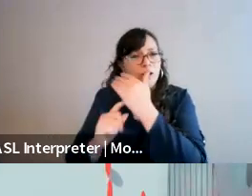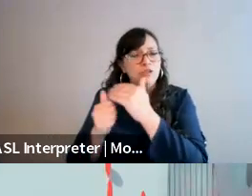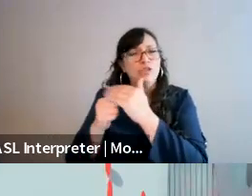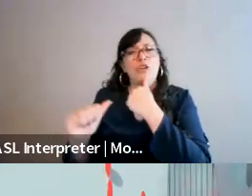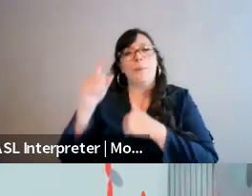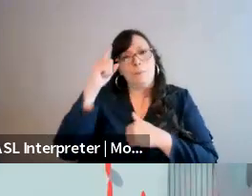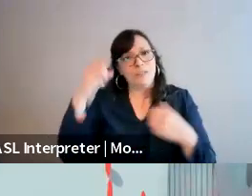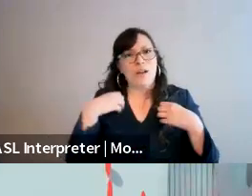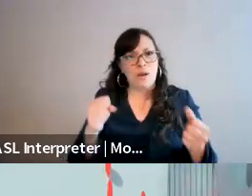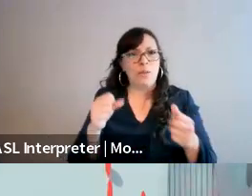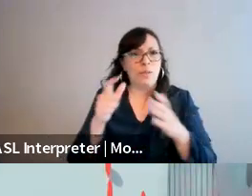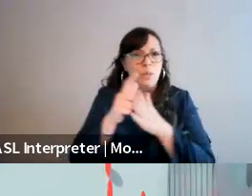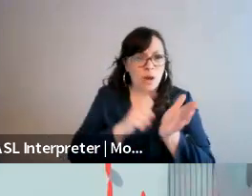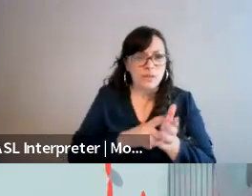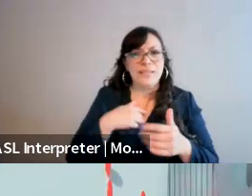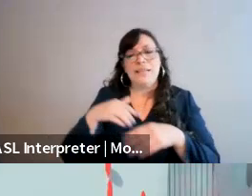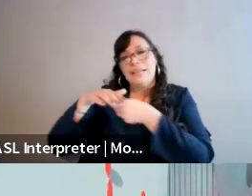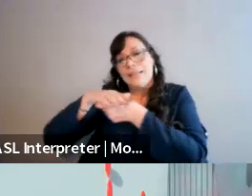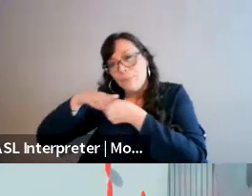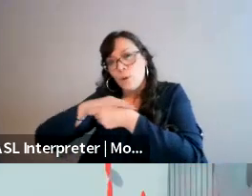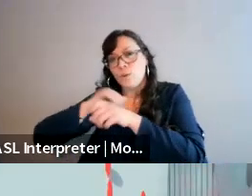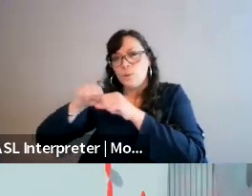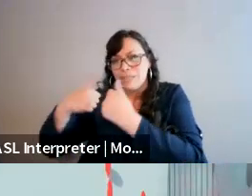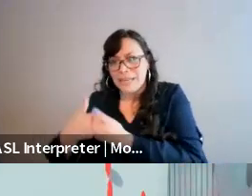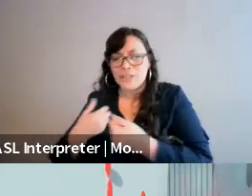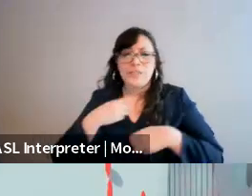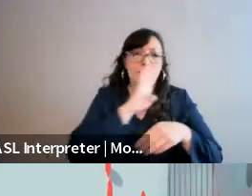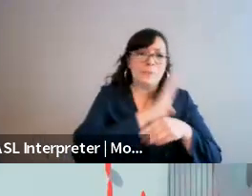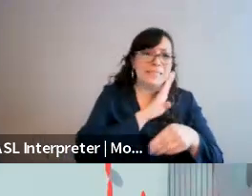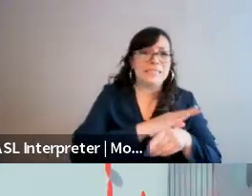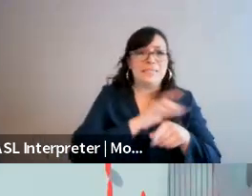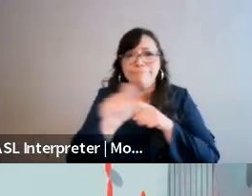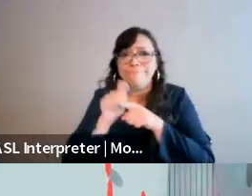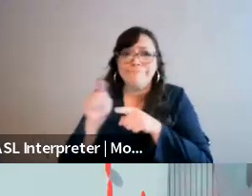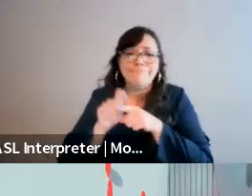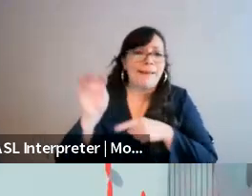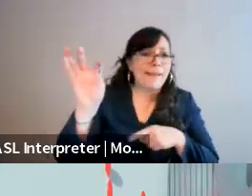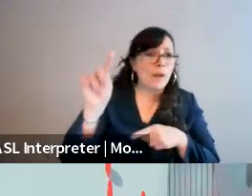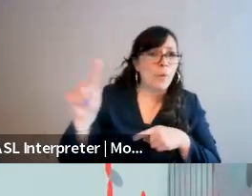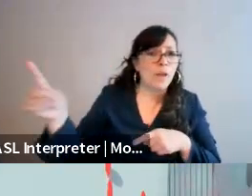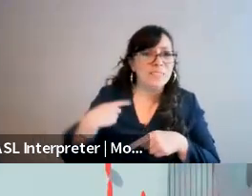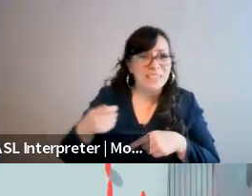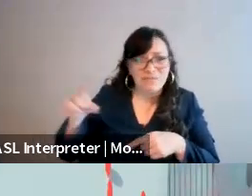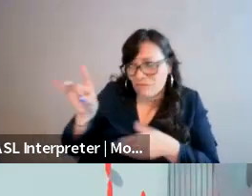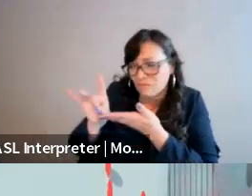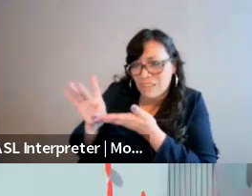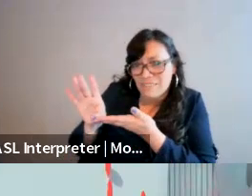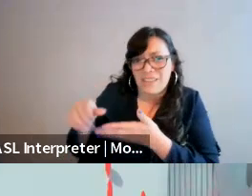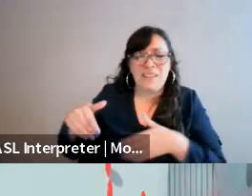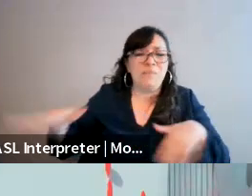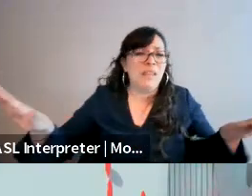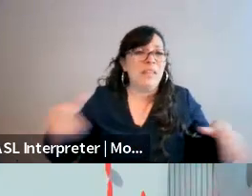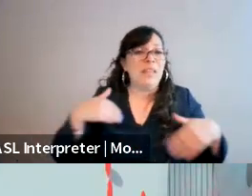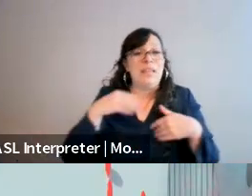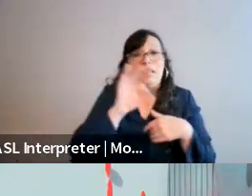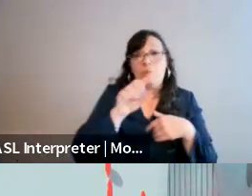is neighborhood associations or neighbors or businesses are just calling 911 to get rid of them. People who call